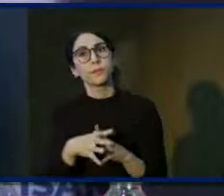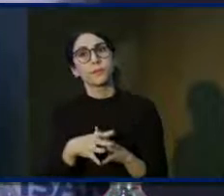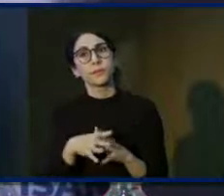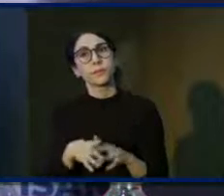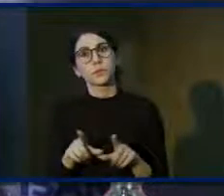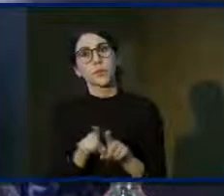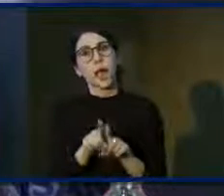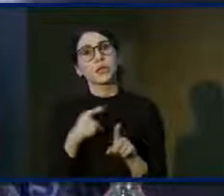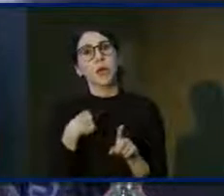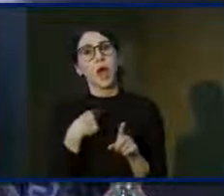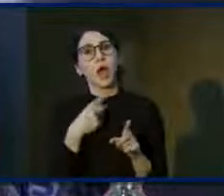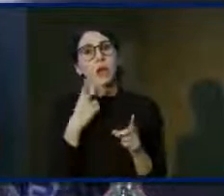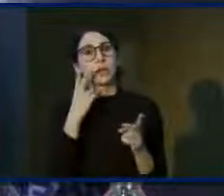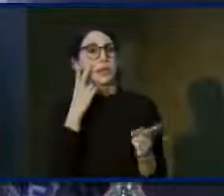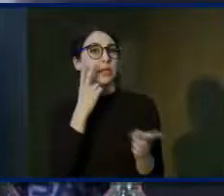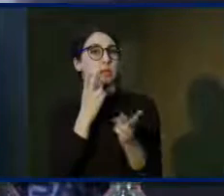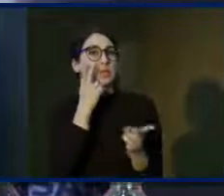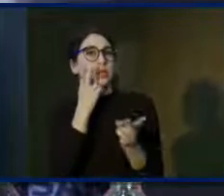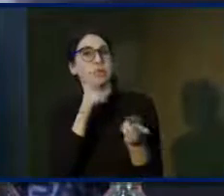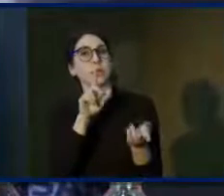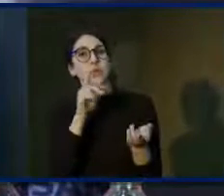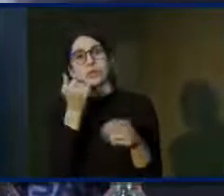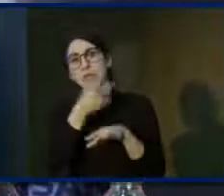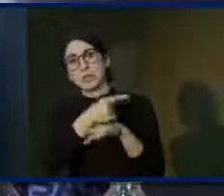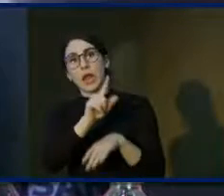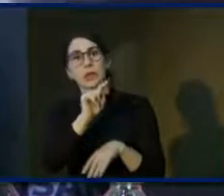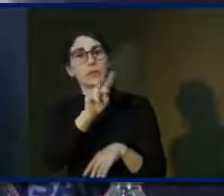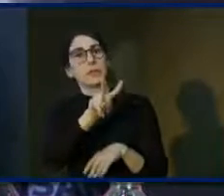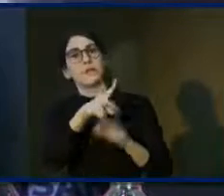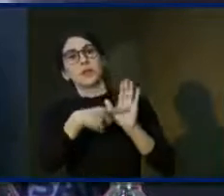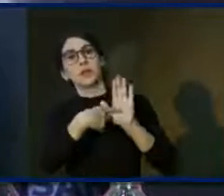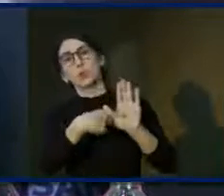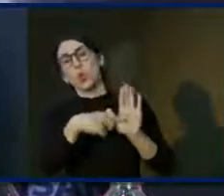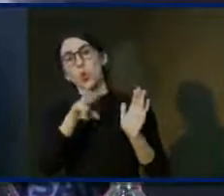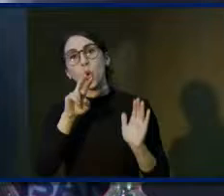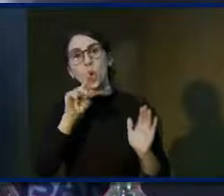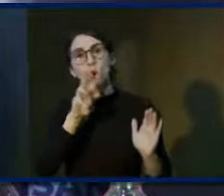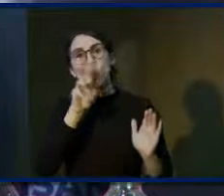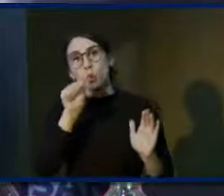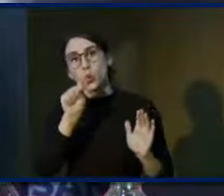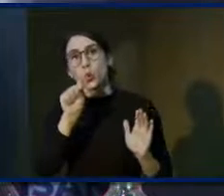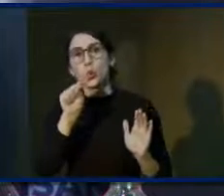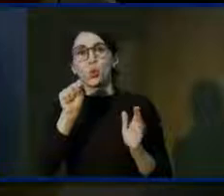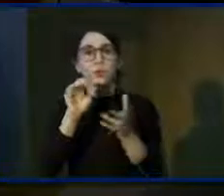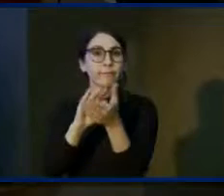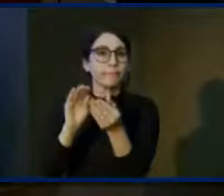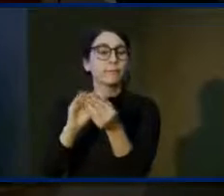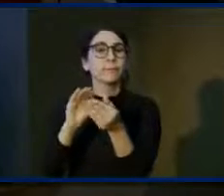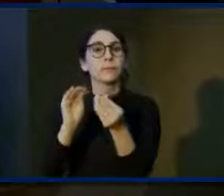as I see things on television today and the news reports and so forth.